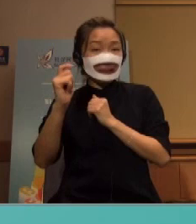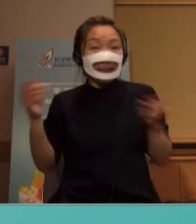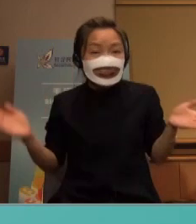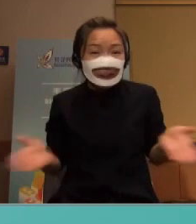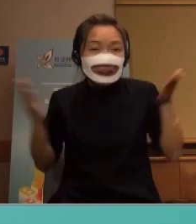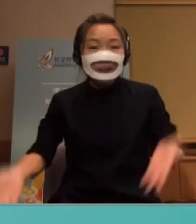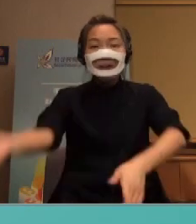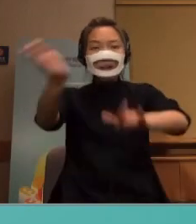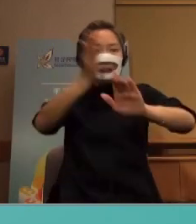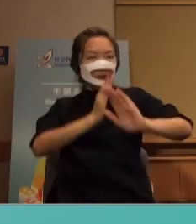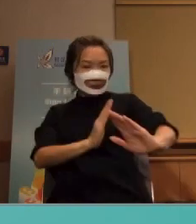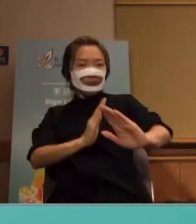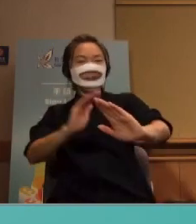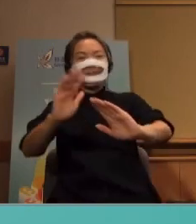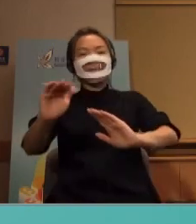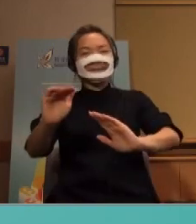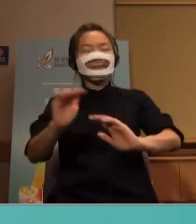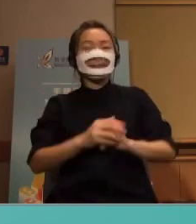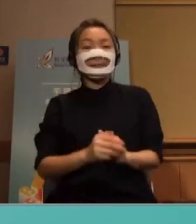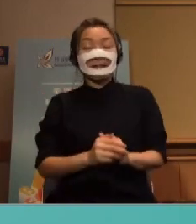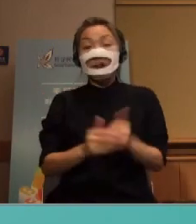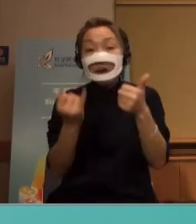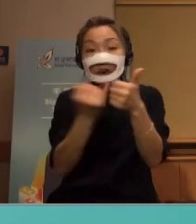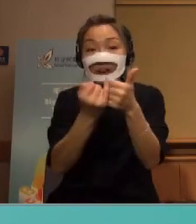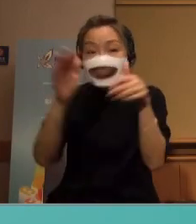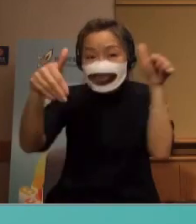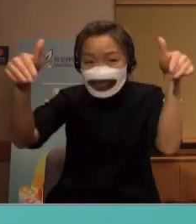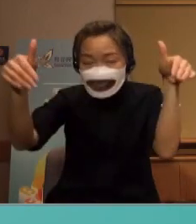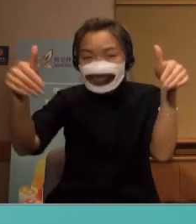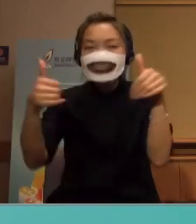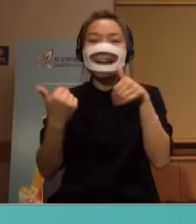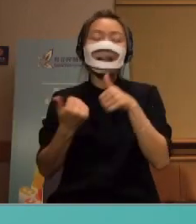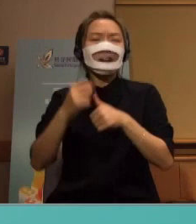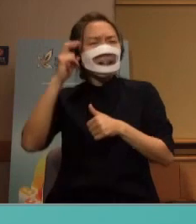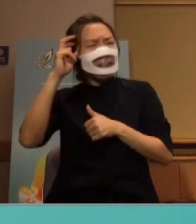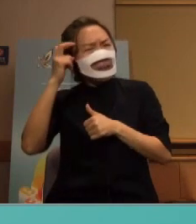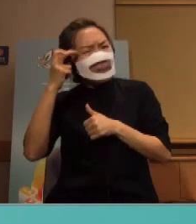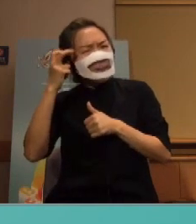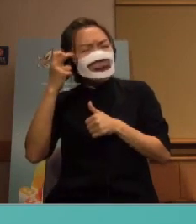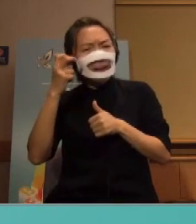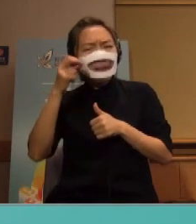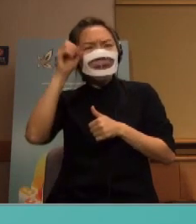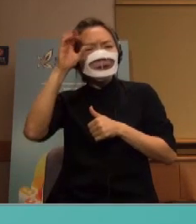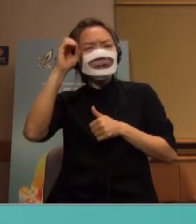some idea to create a different NFT, the IP together with the TV.